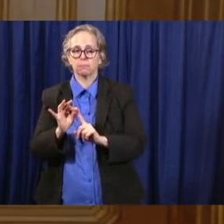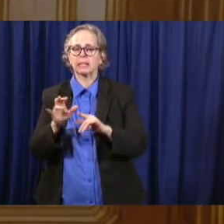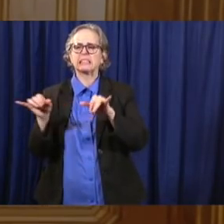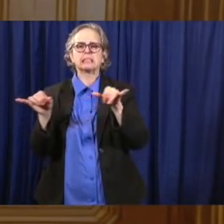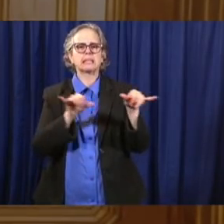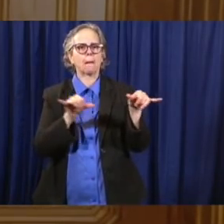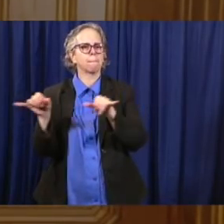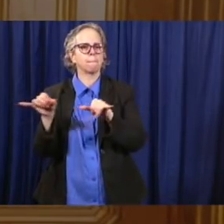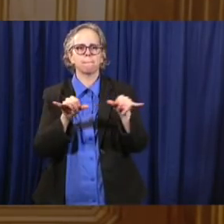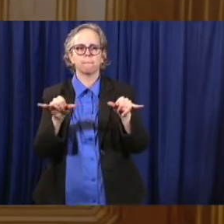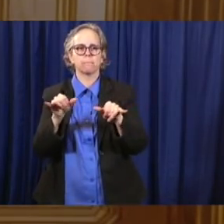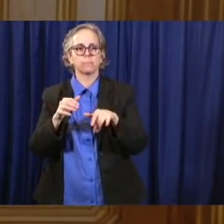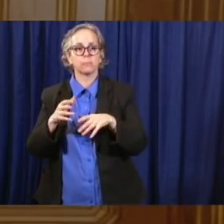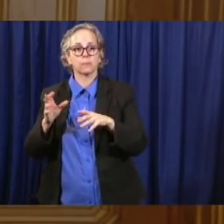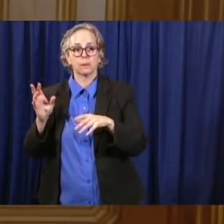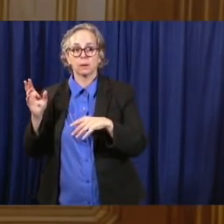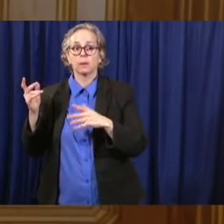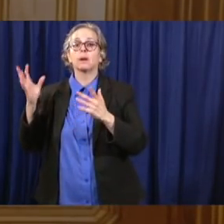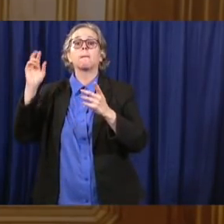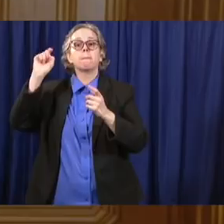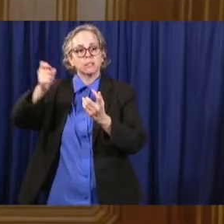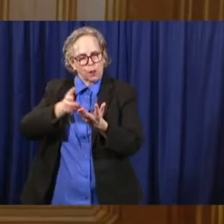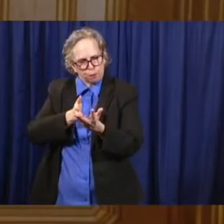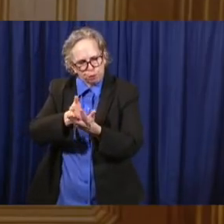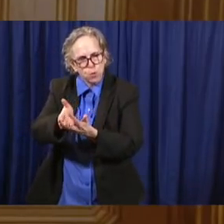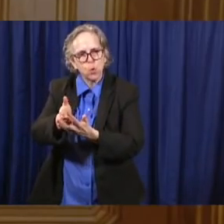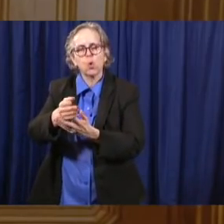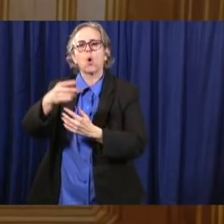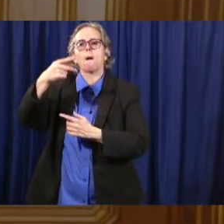ask the parole board to look at them, make a